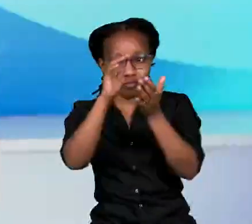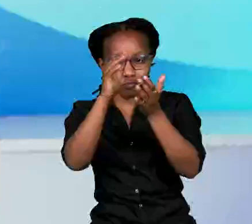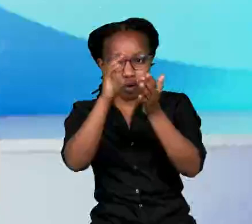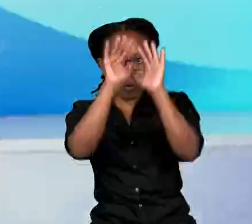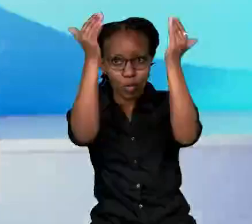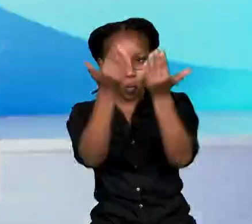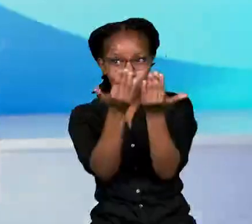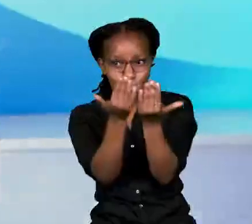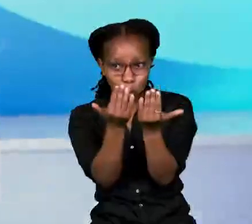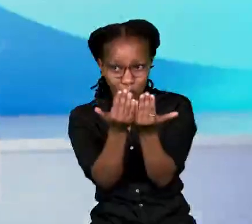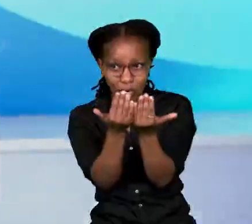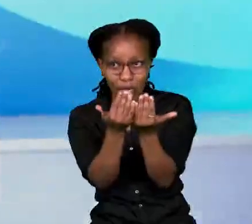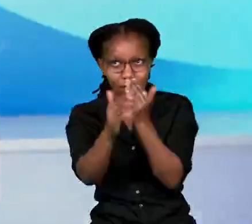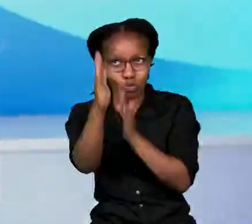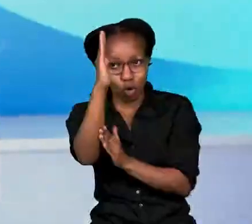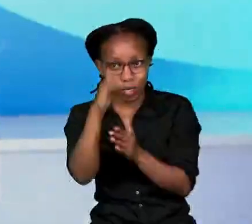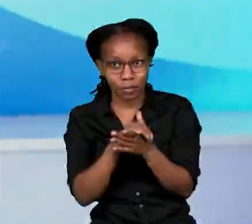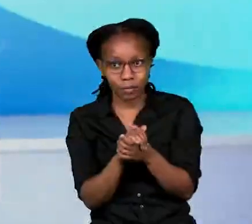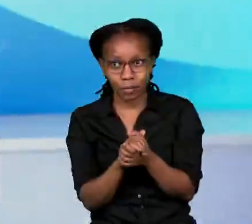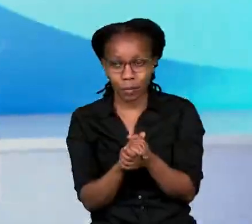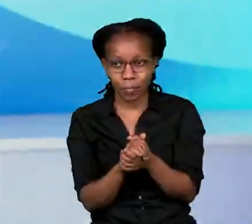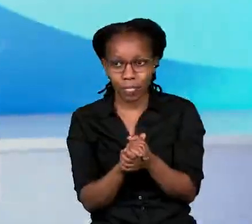Omai, from here,